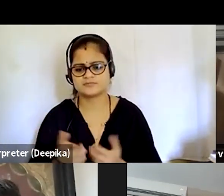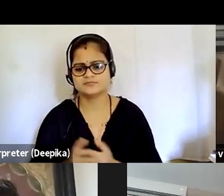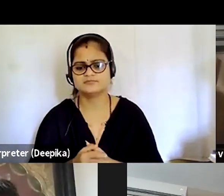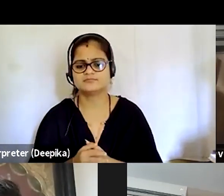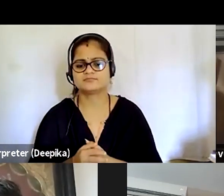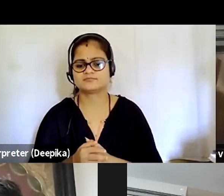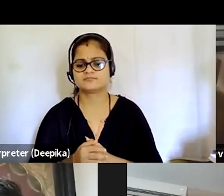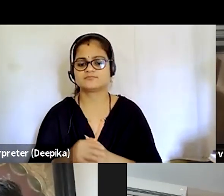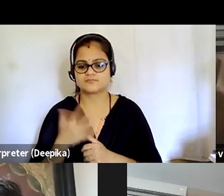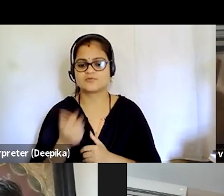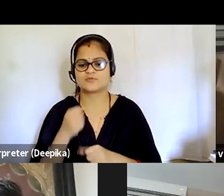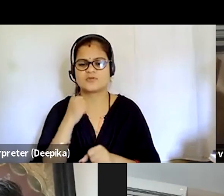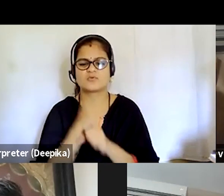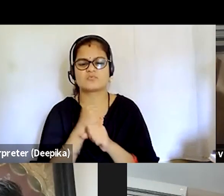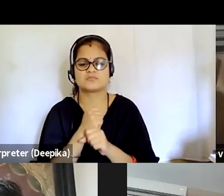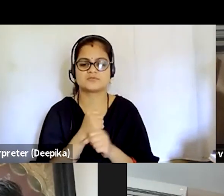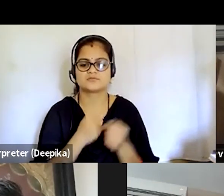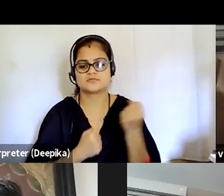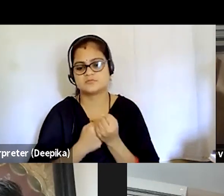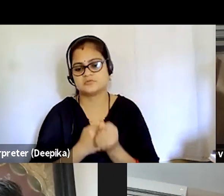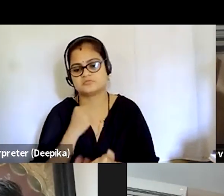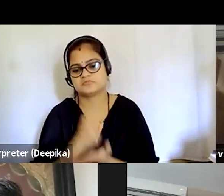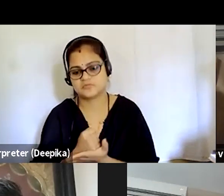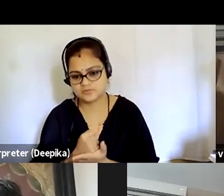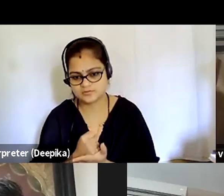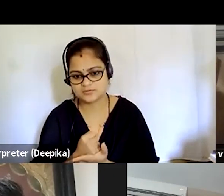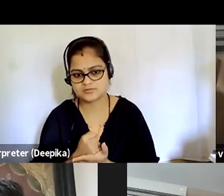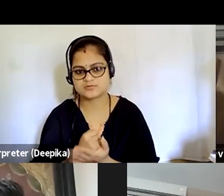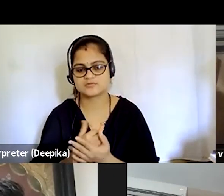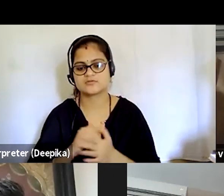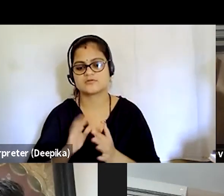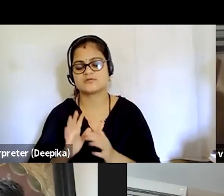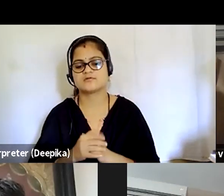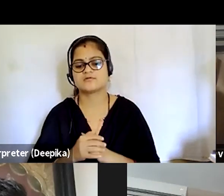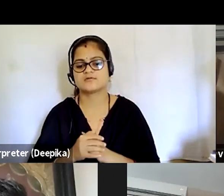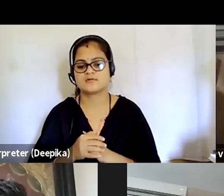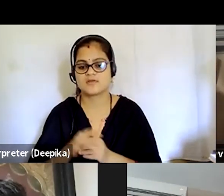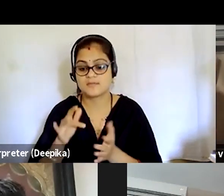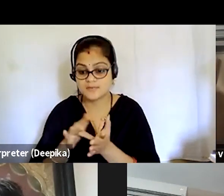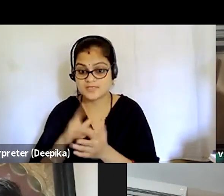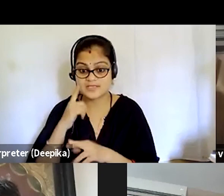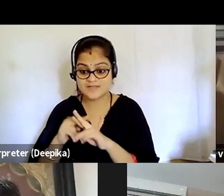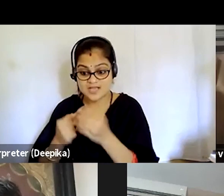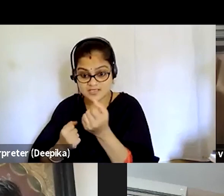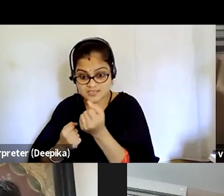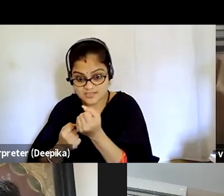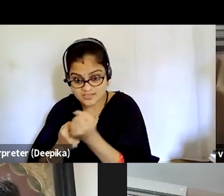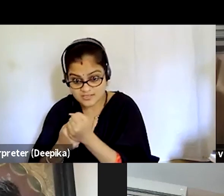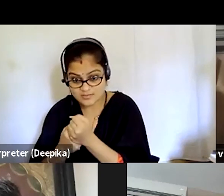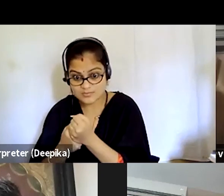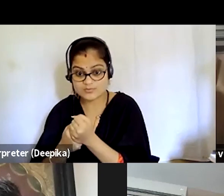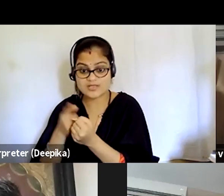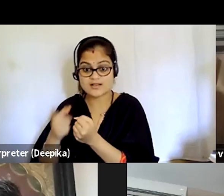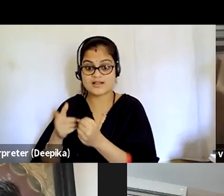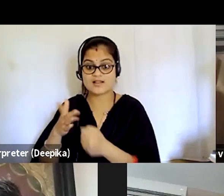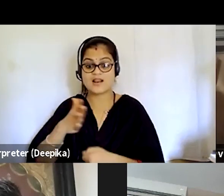one needs more government support. One needs laws to be put into place that support